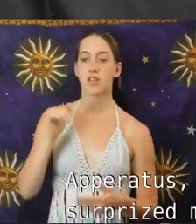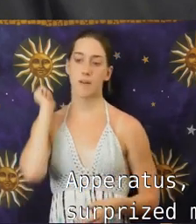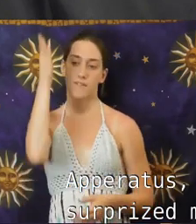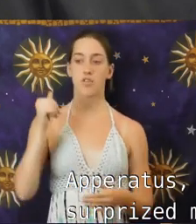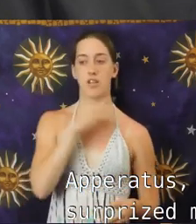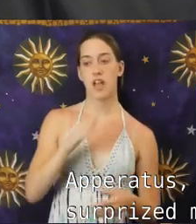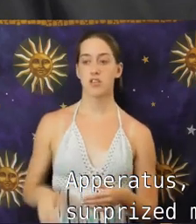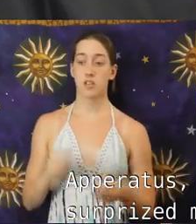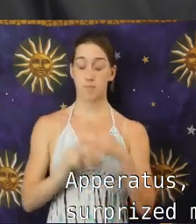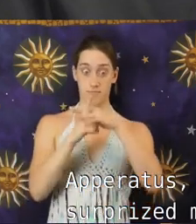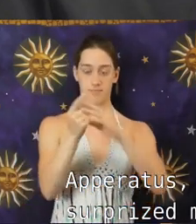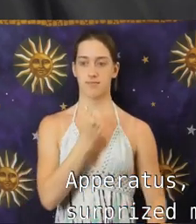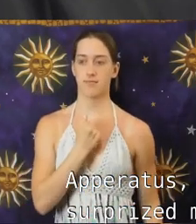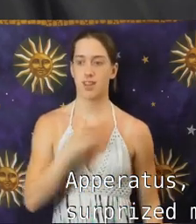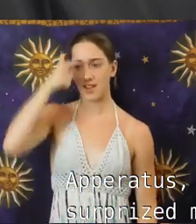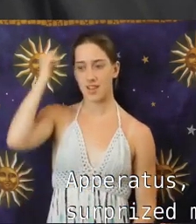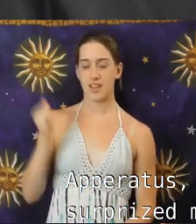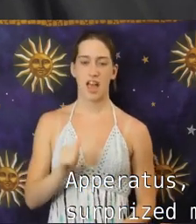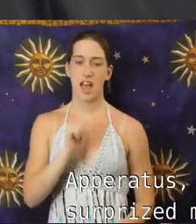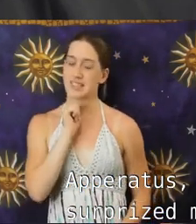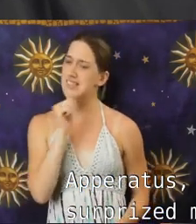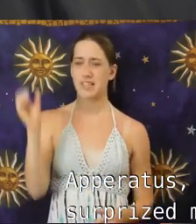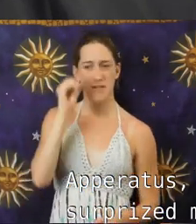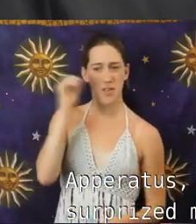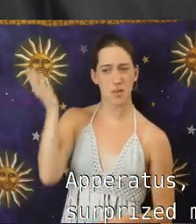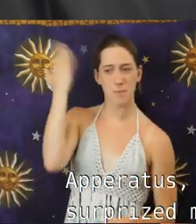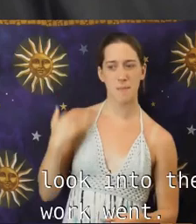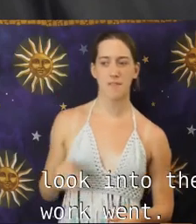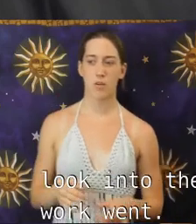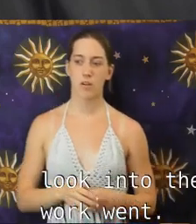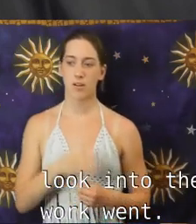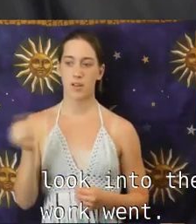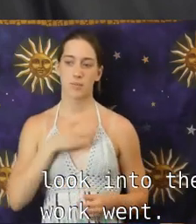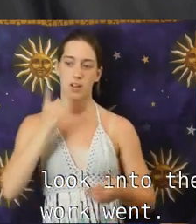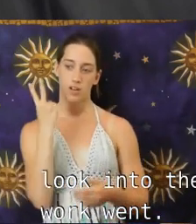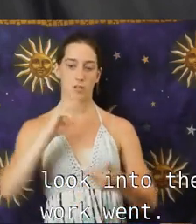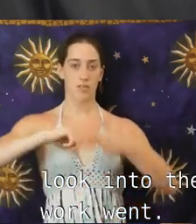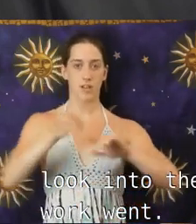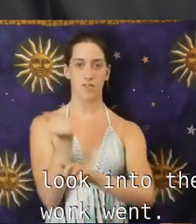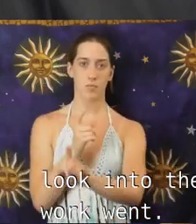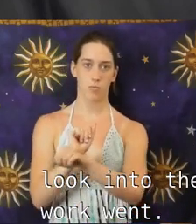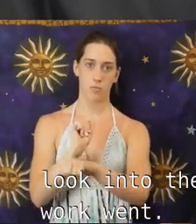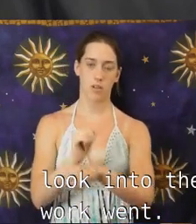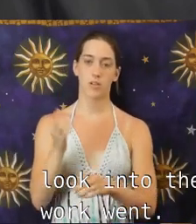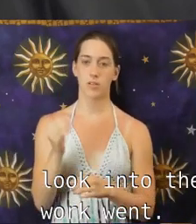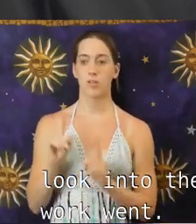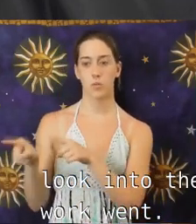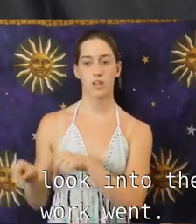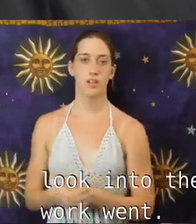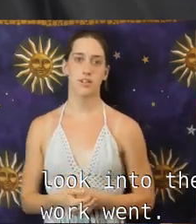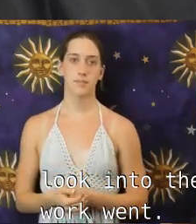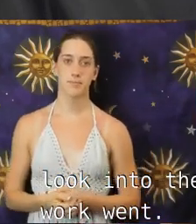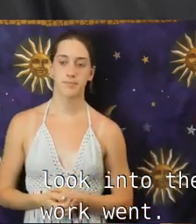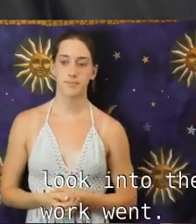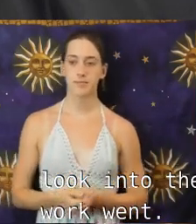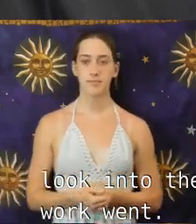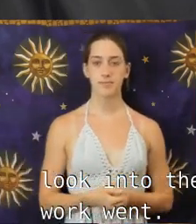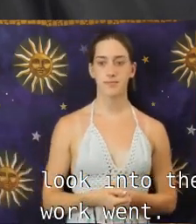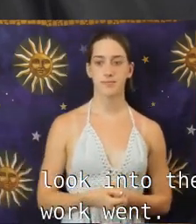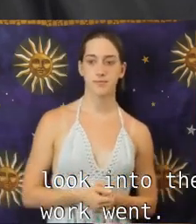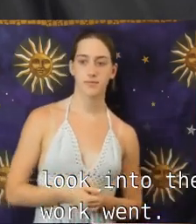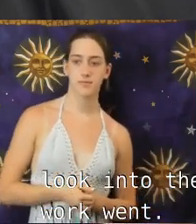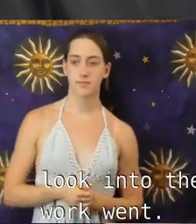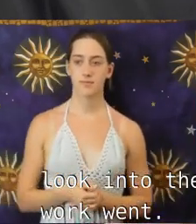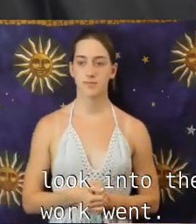Impending Lies was really good. They surprised me because I really didn't bother to look into them before me and my 2 buddies from